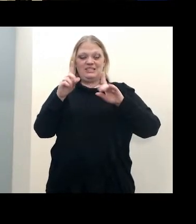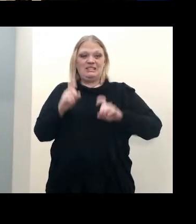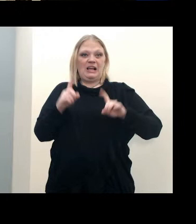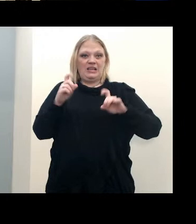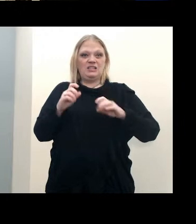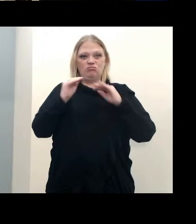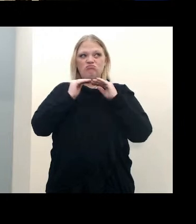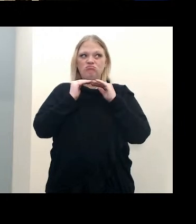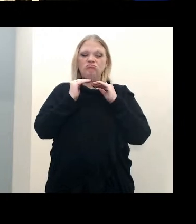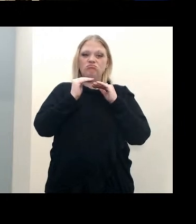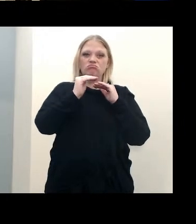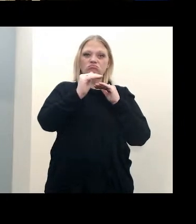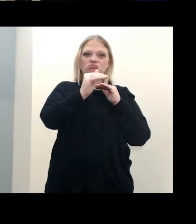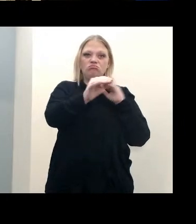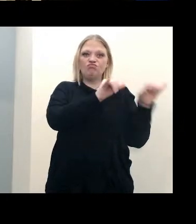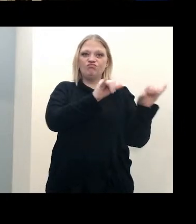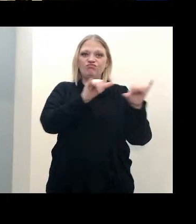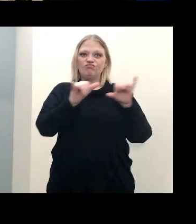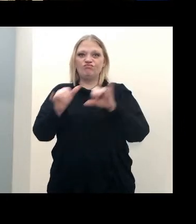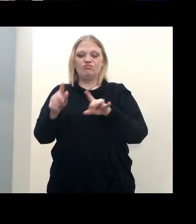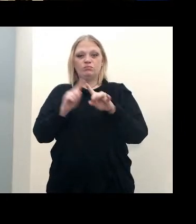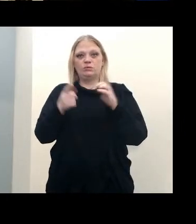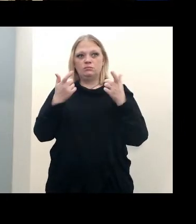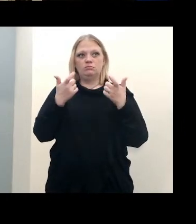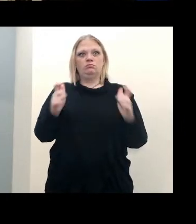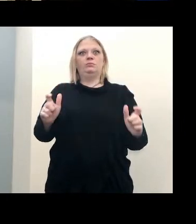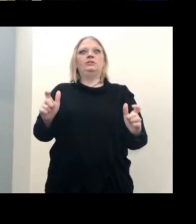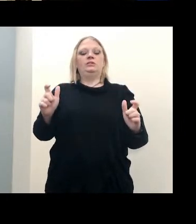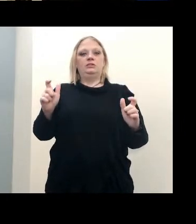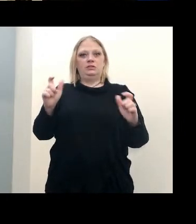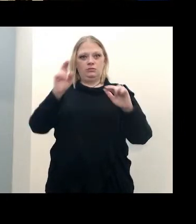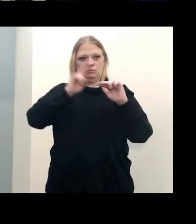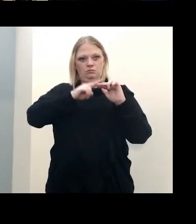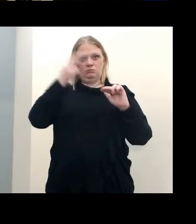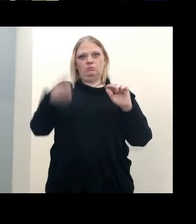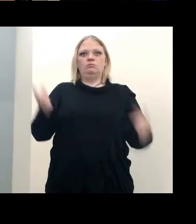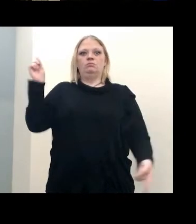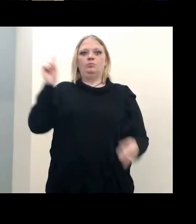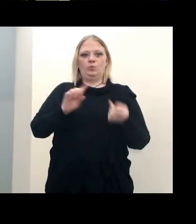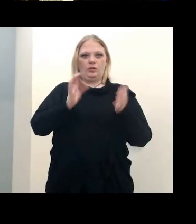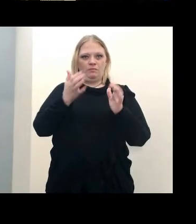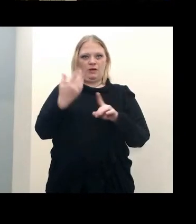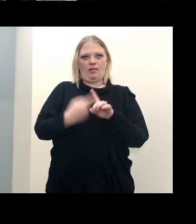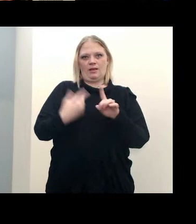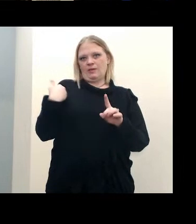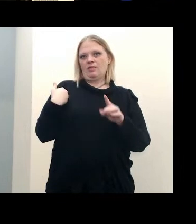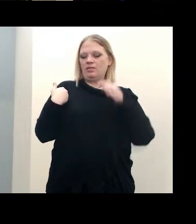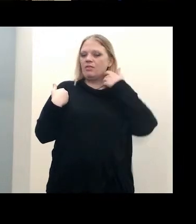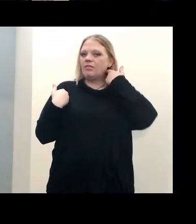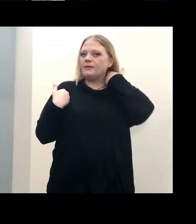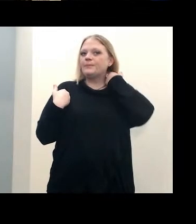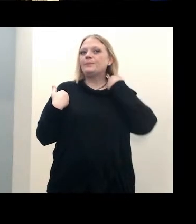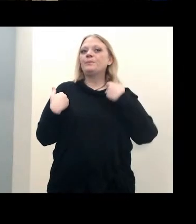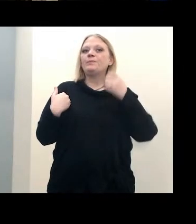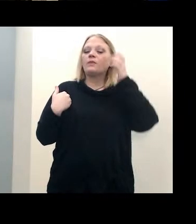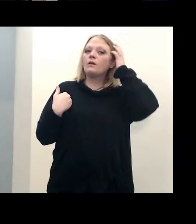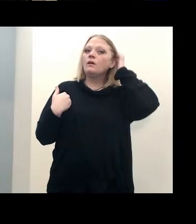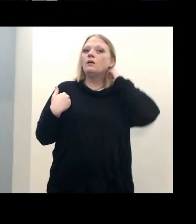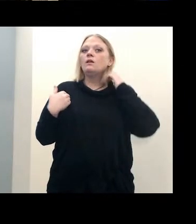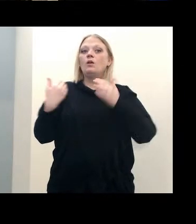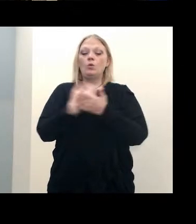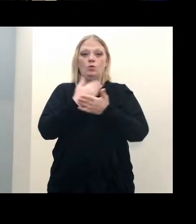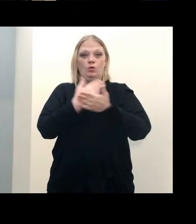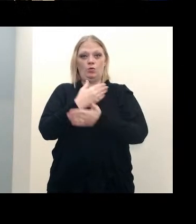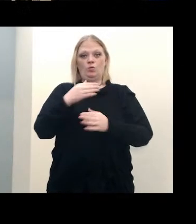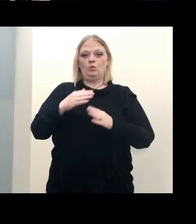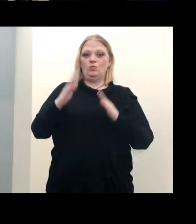prior week, though still significantly down from about a month ago. When it comes to new cases, the town